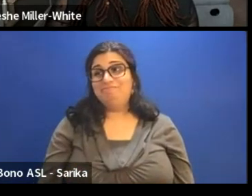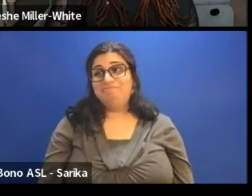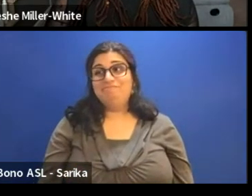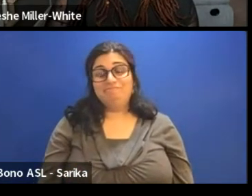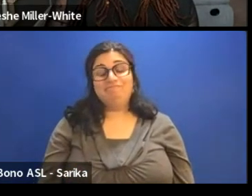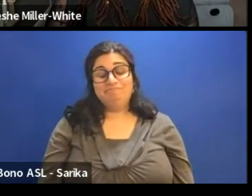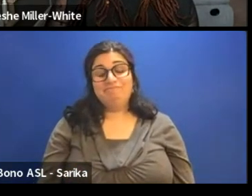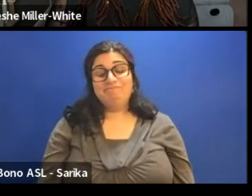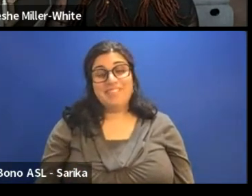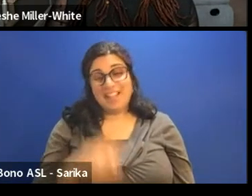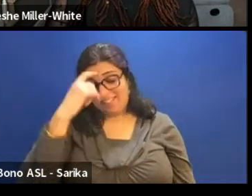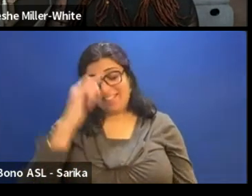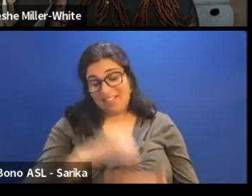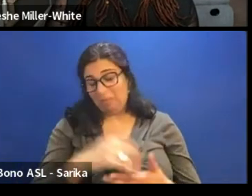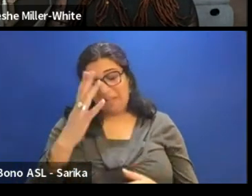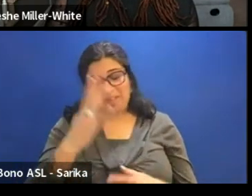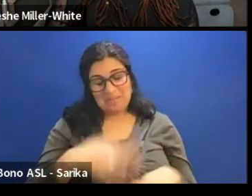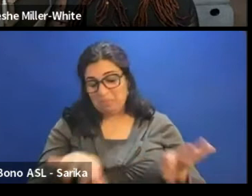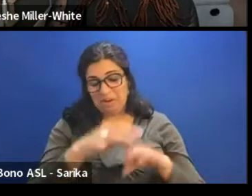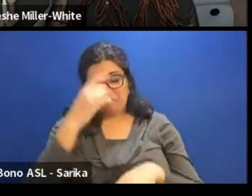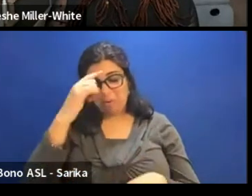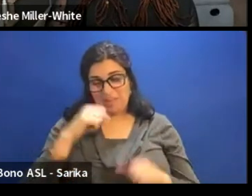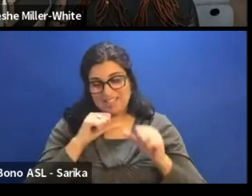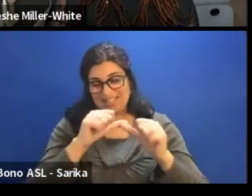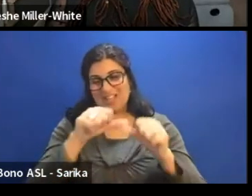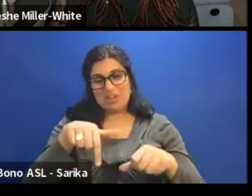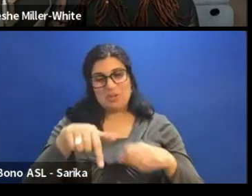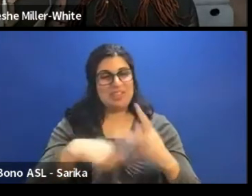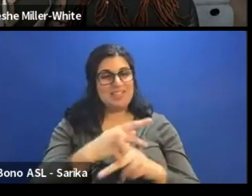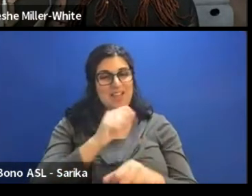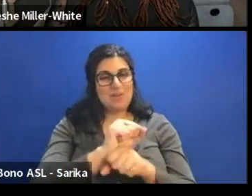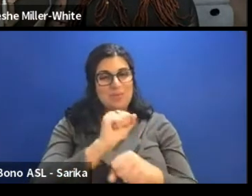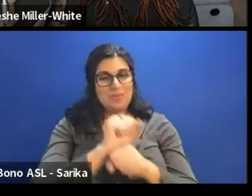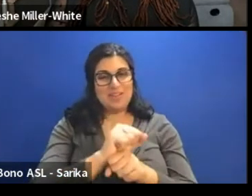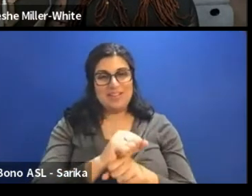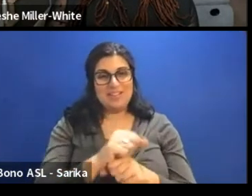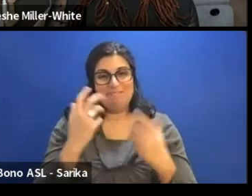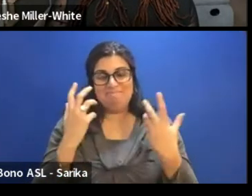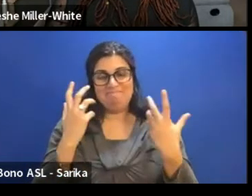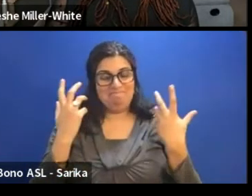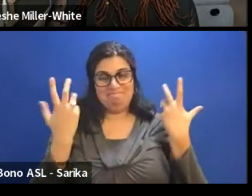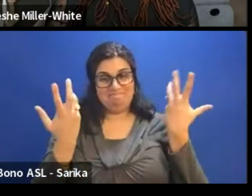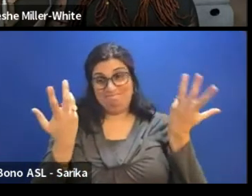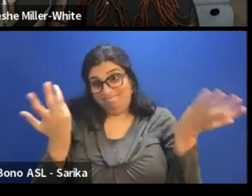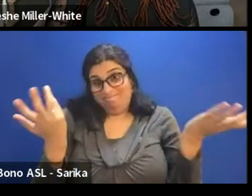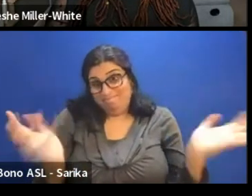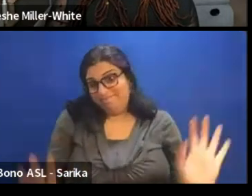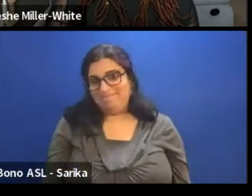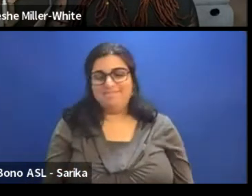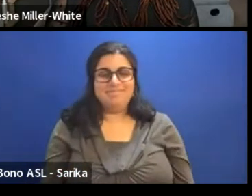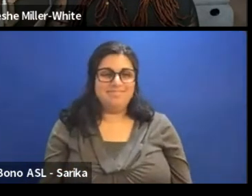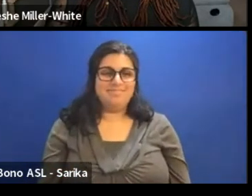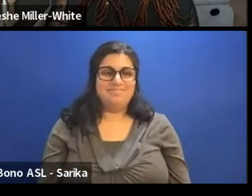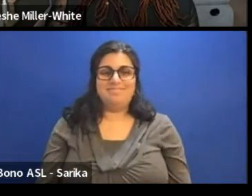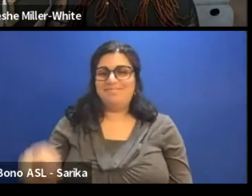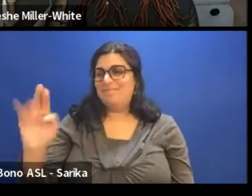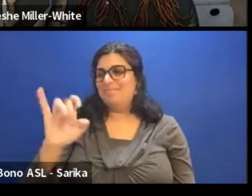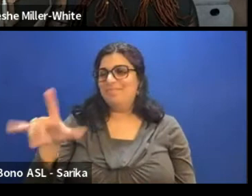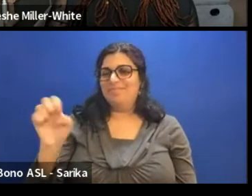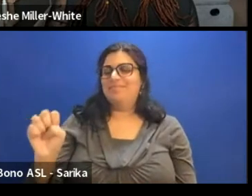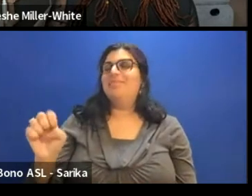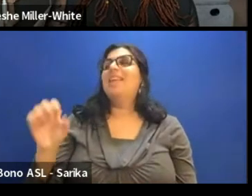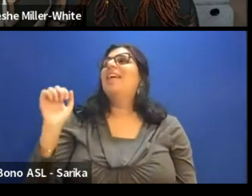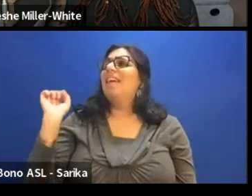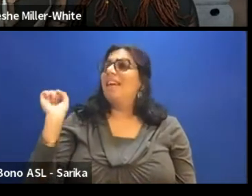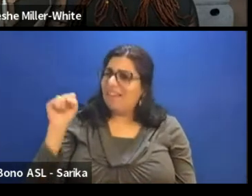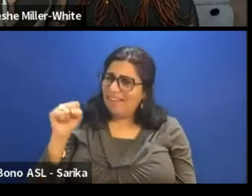I think that's why it's important for me to continue this work. Cause I just don't. Mm-hmm. Yeah. Yeah. That's amazing. And I think